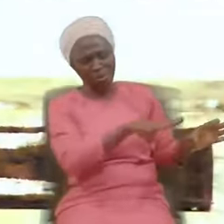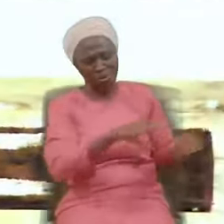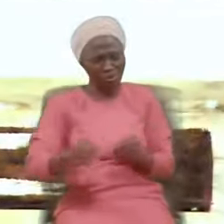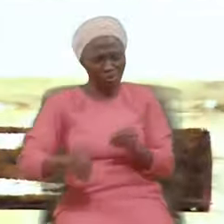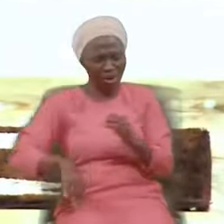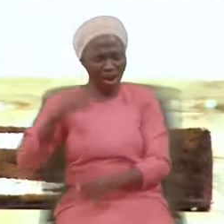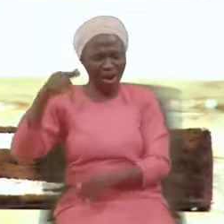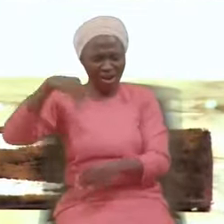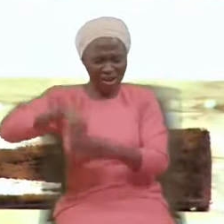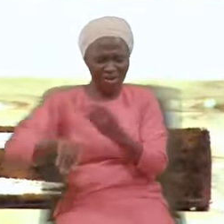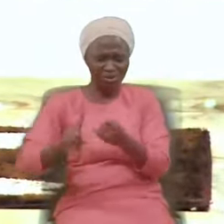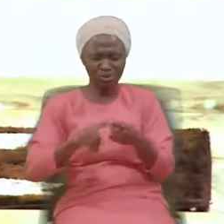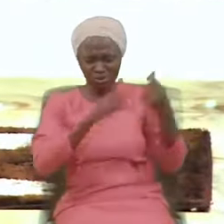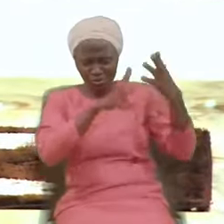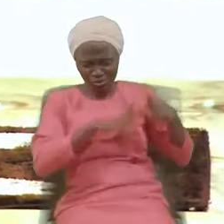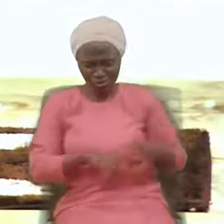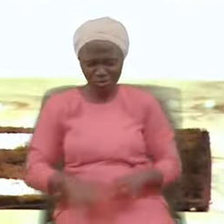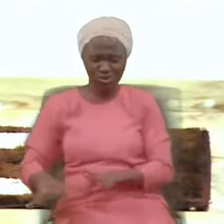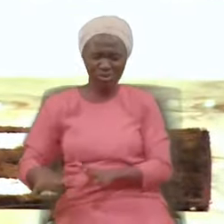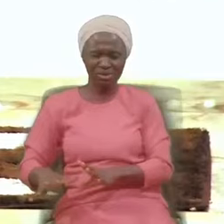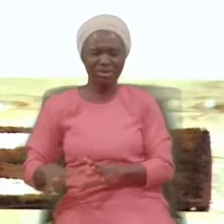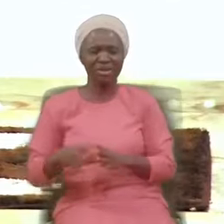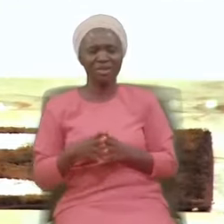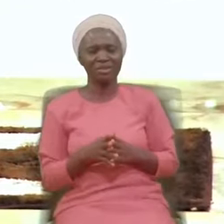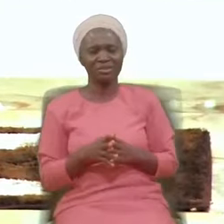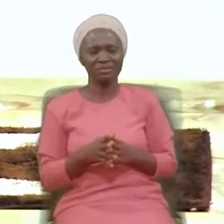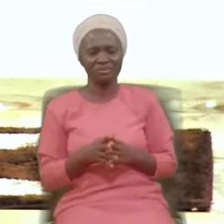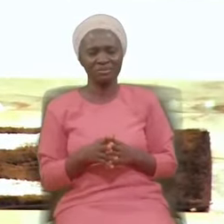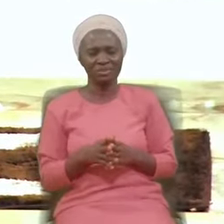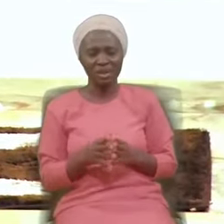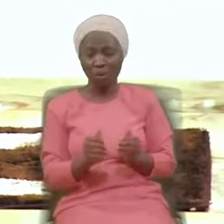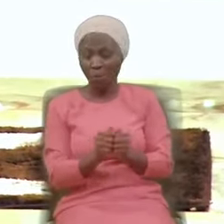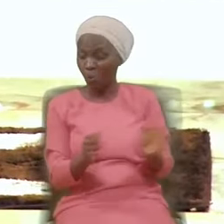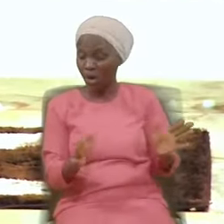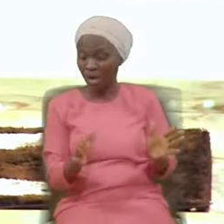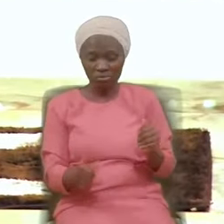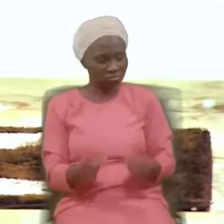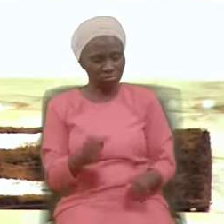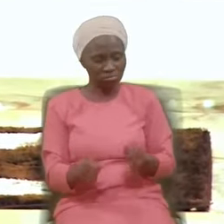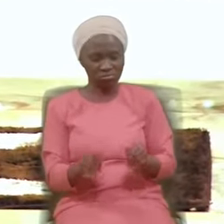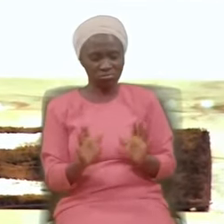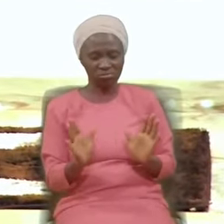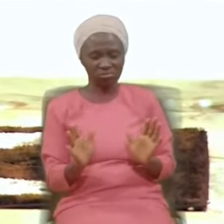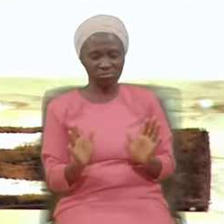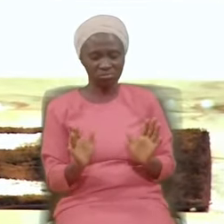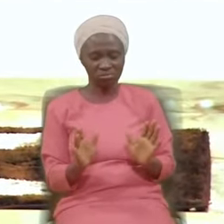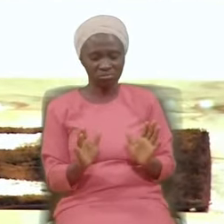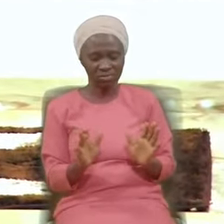shall not doubt in his heart,